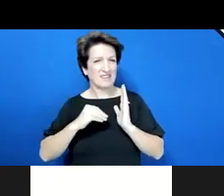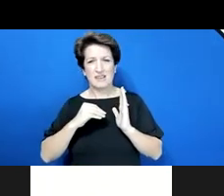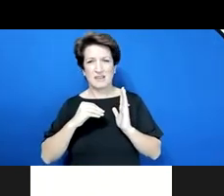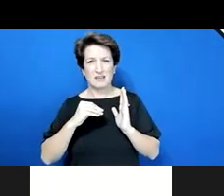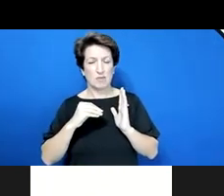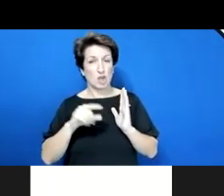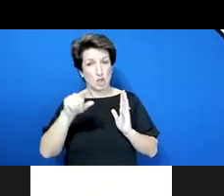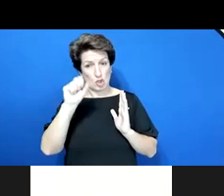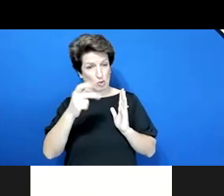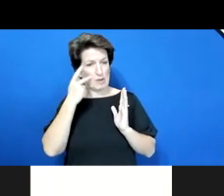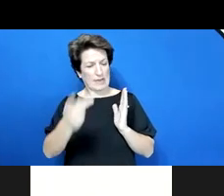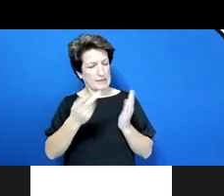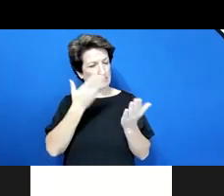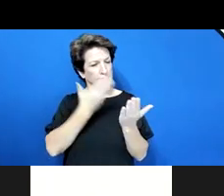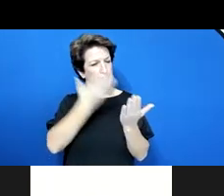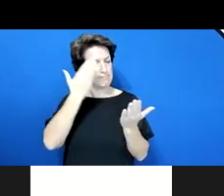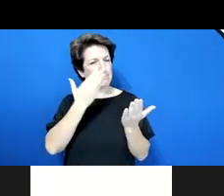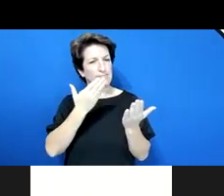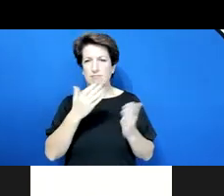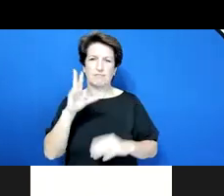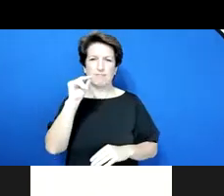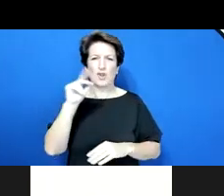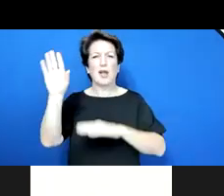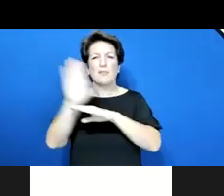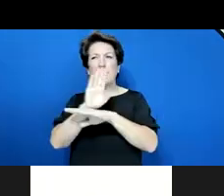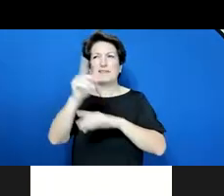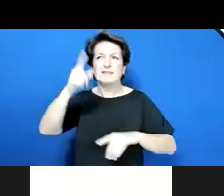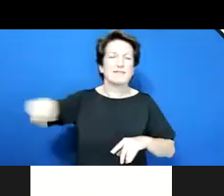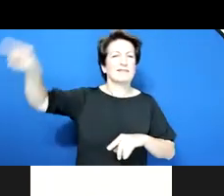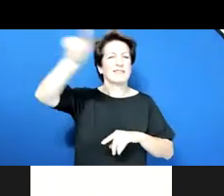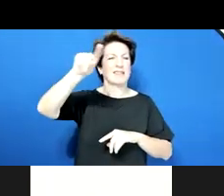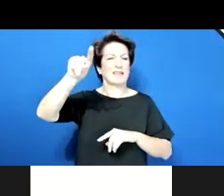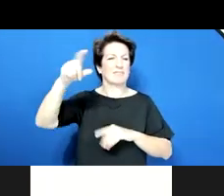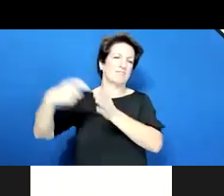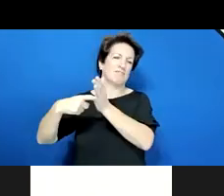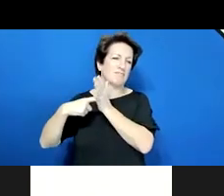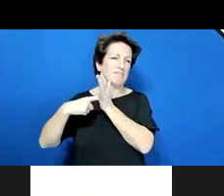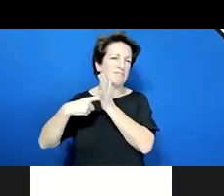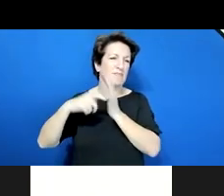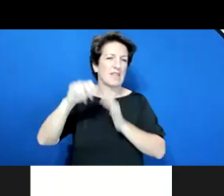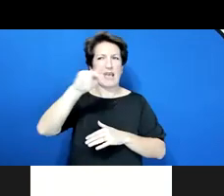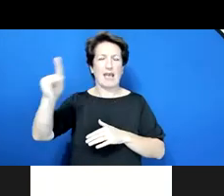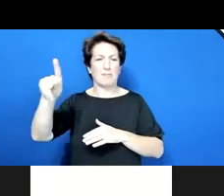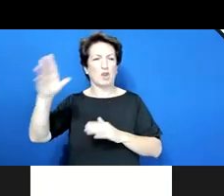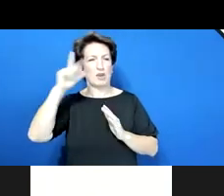businesses and other spaces that are responsible for making sure that only people who are vaccinated enter those spaces that will